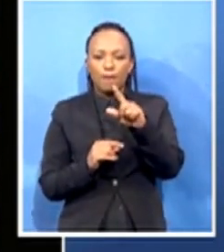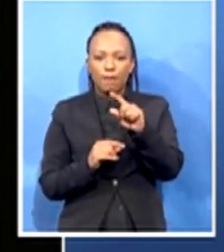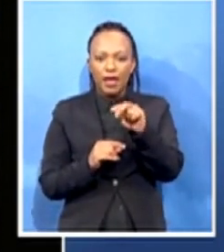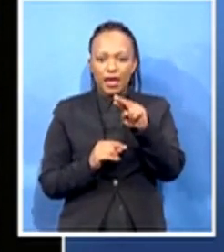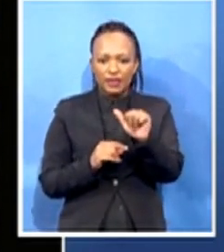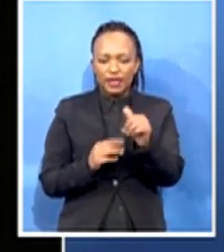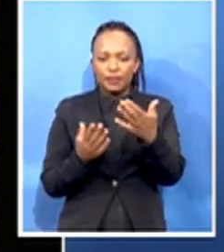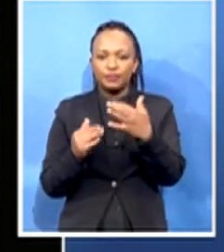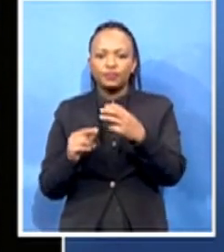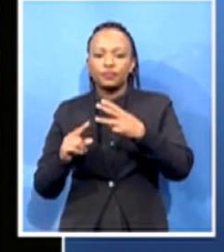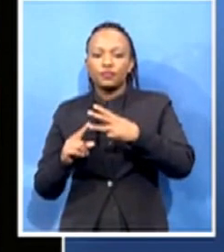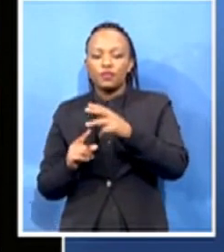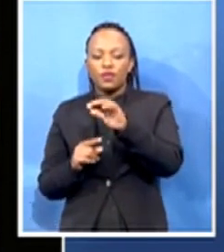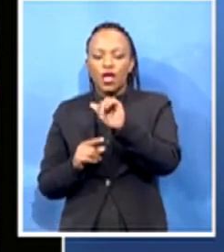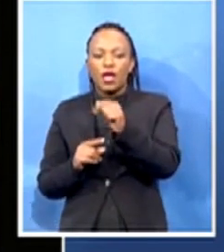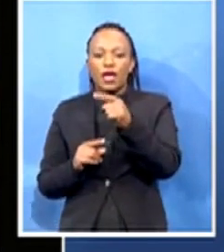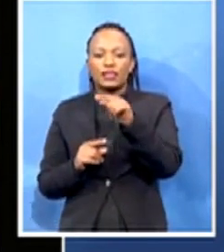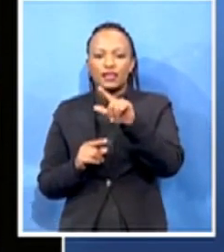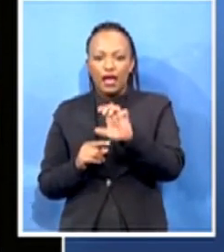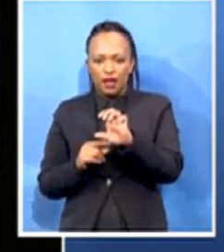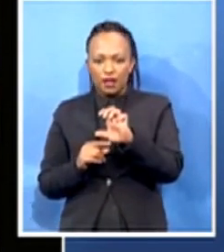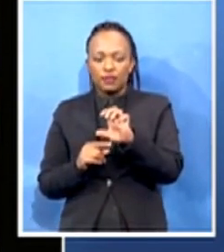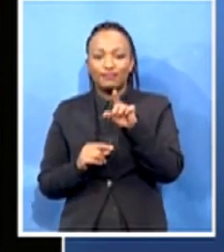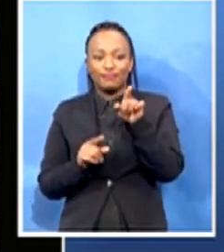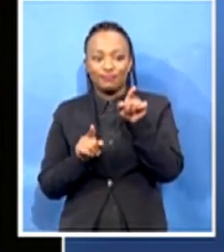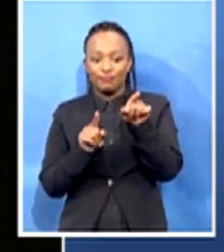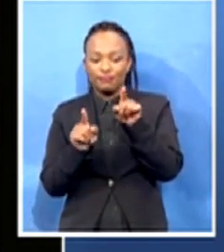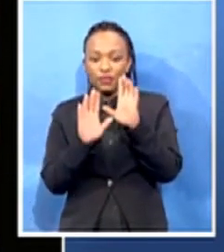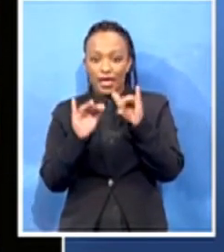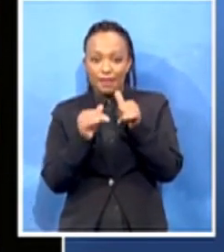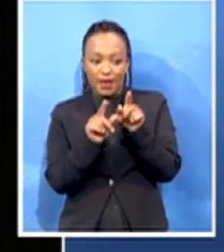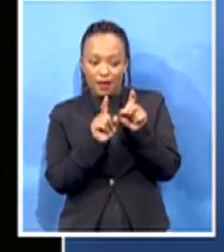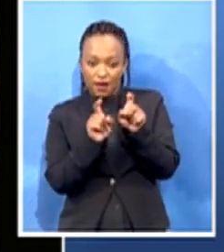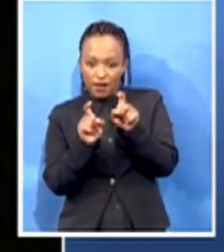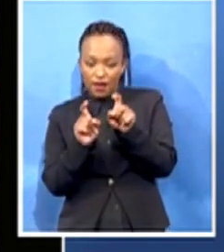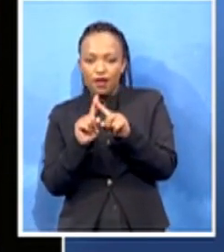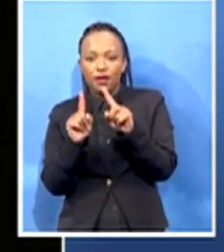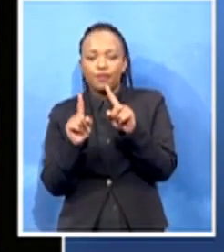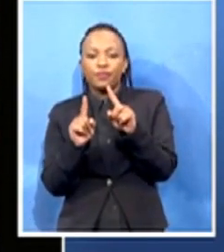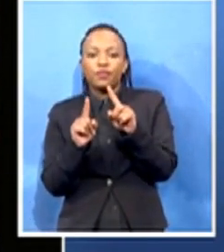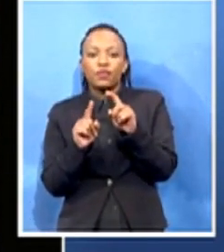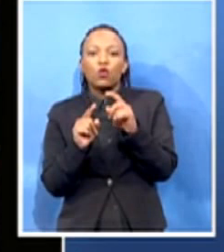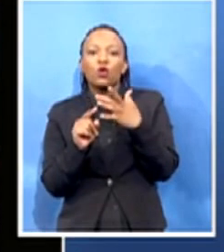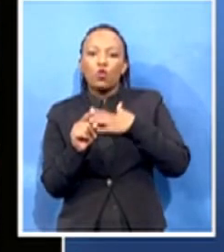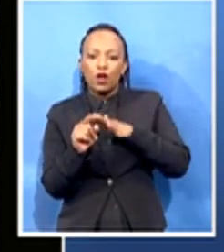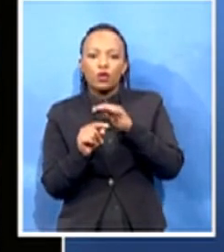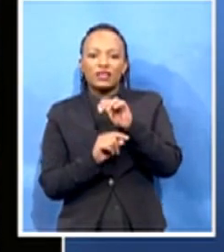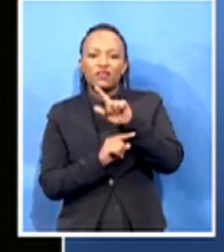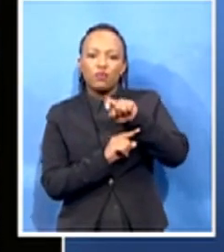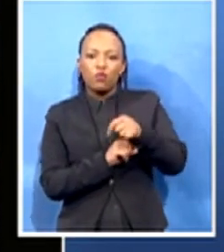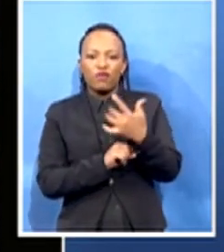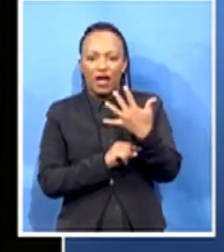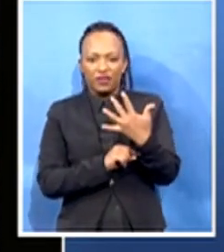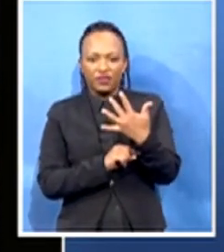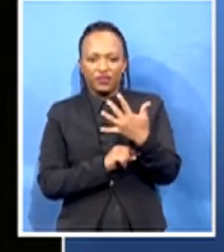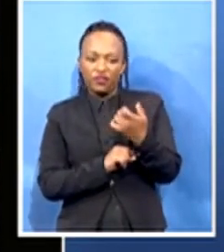the agreement is roughly 7.5, all of them. Now, what we're demanding is